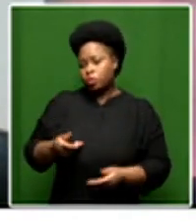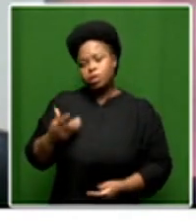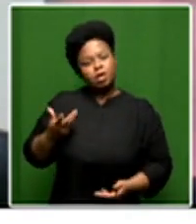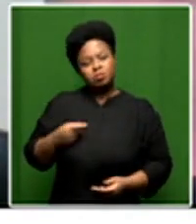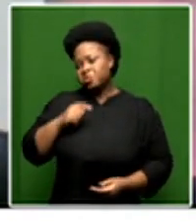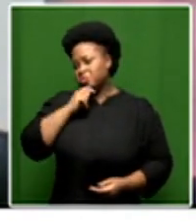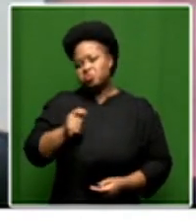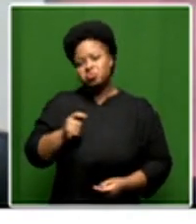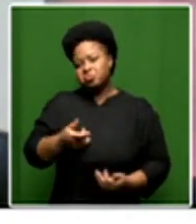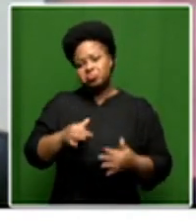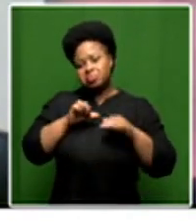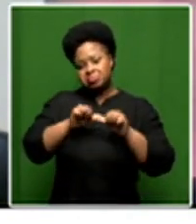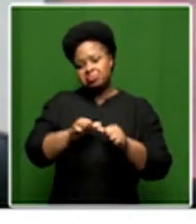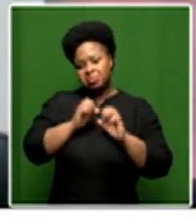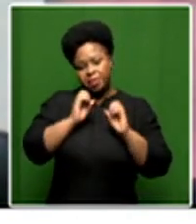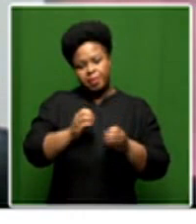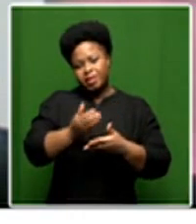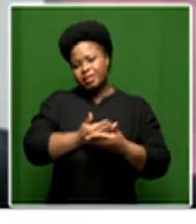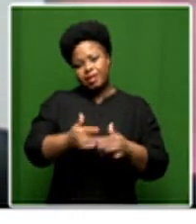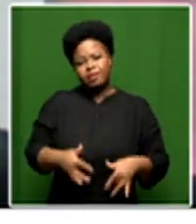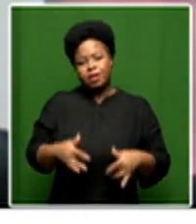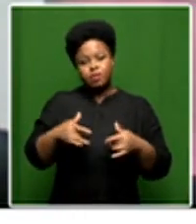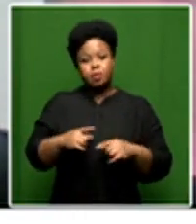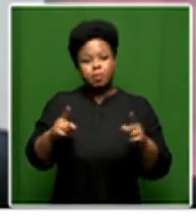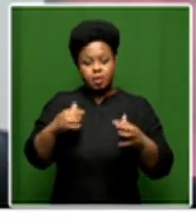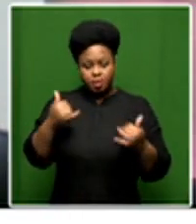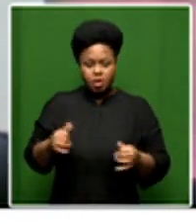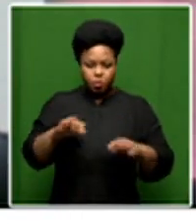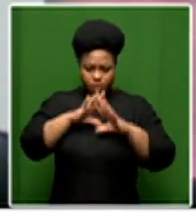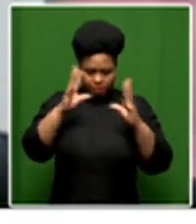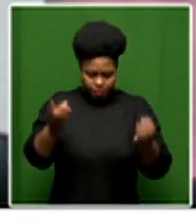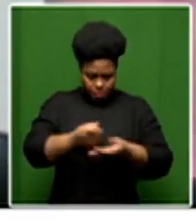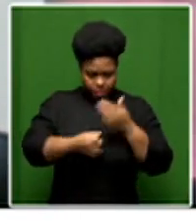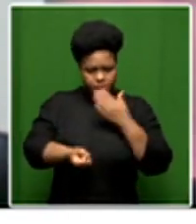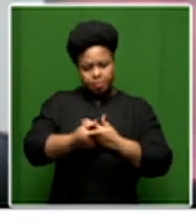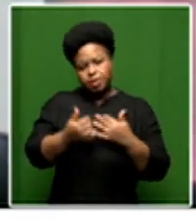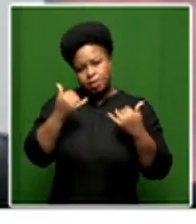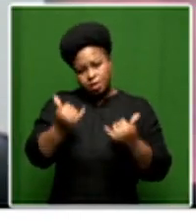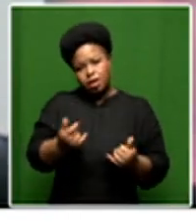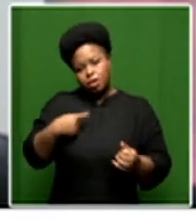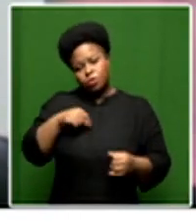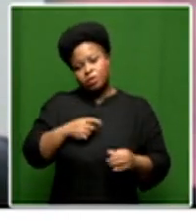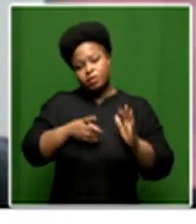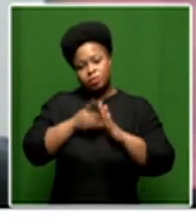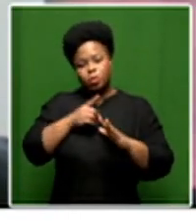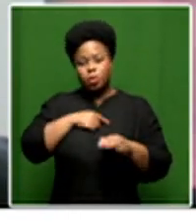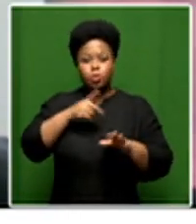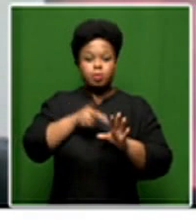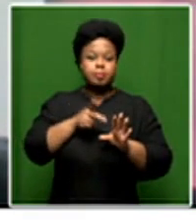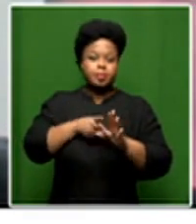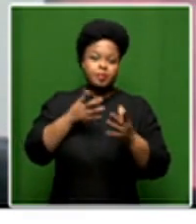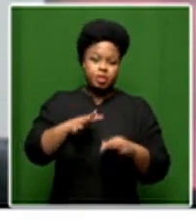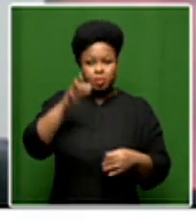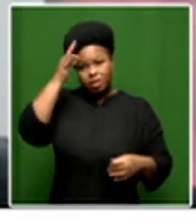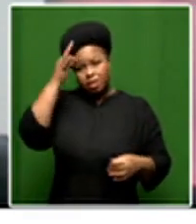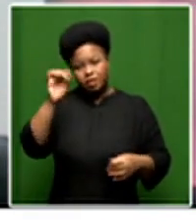up not doing anything to save lives now. But with what we have, we've developed, because we've been participating, what